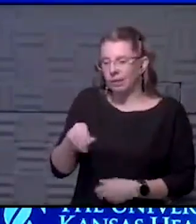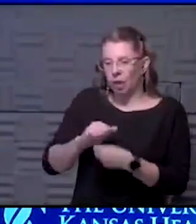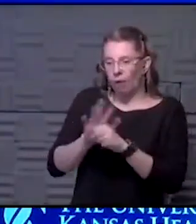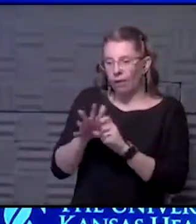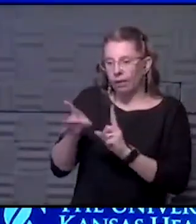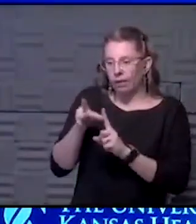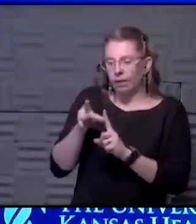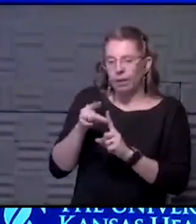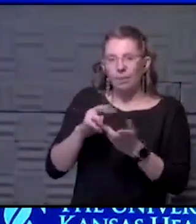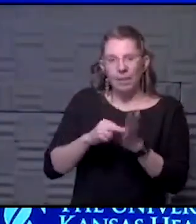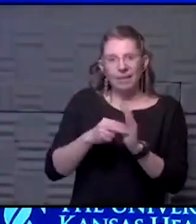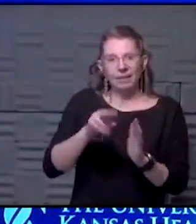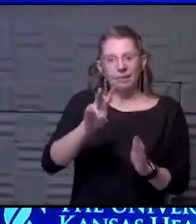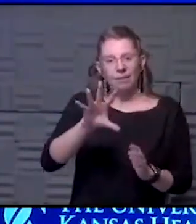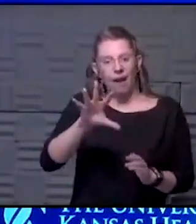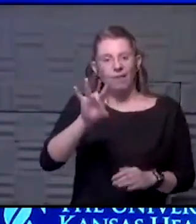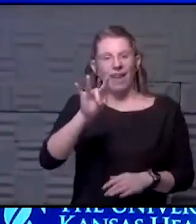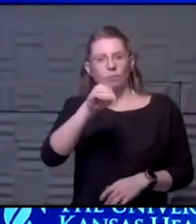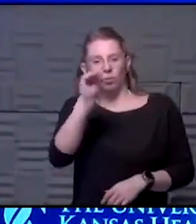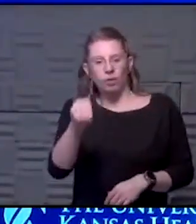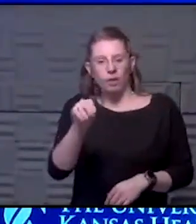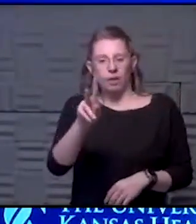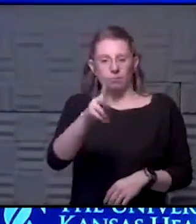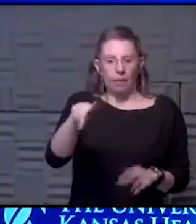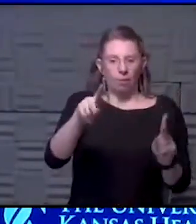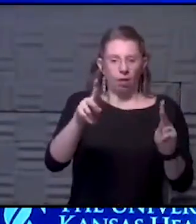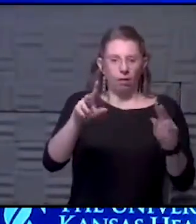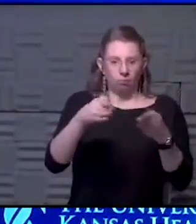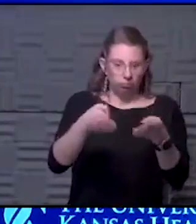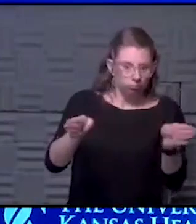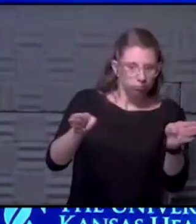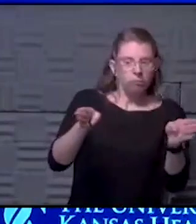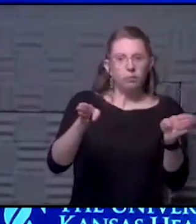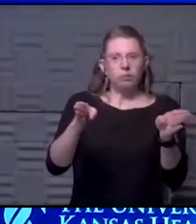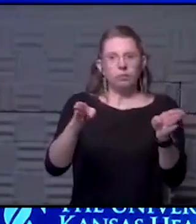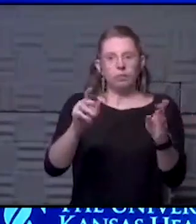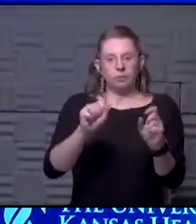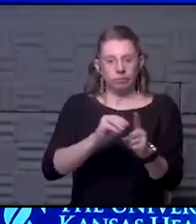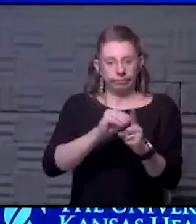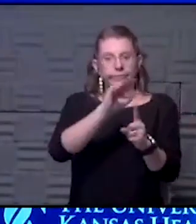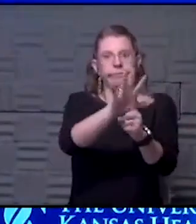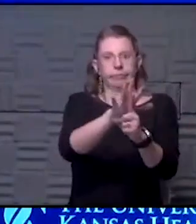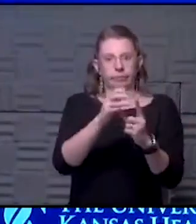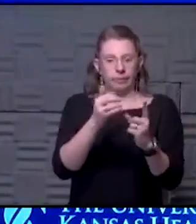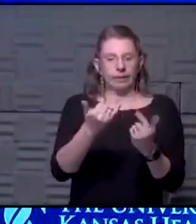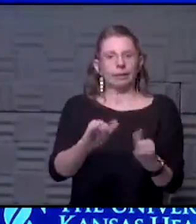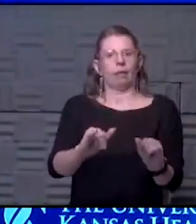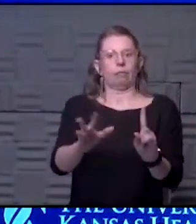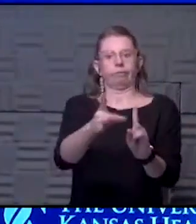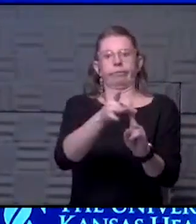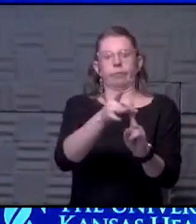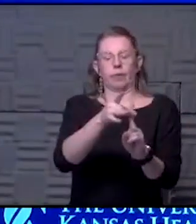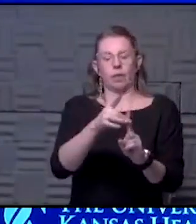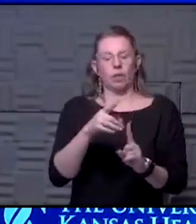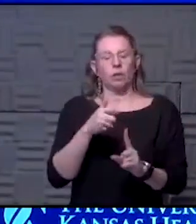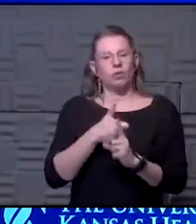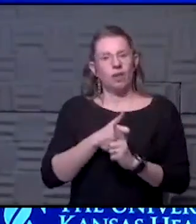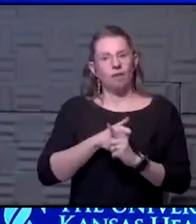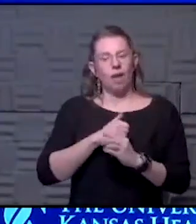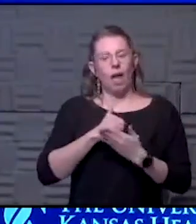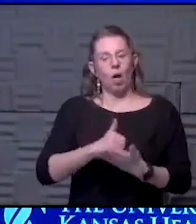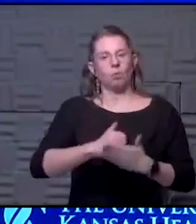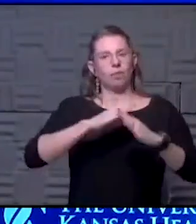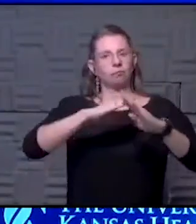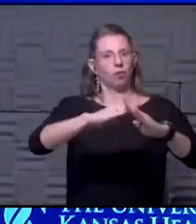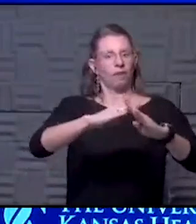who's susceptible. So you're protecting them from dying of COVID. You can still spread